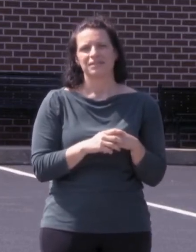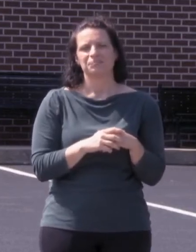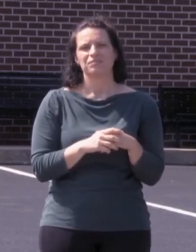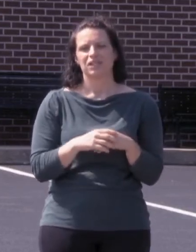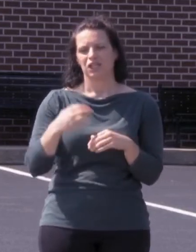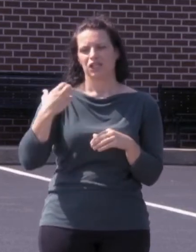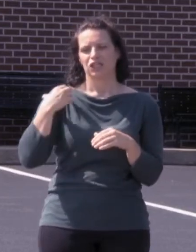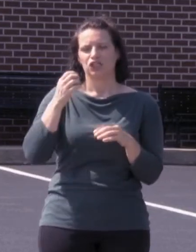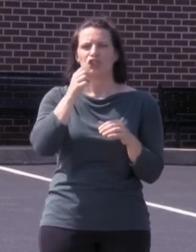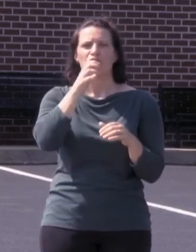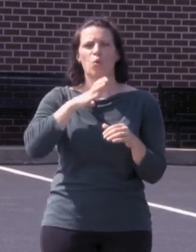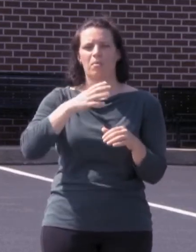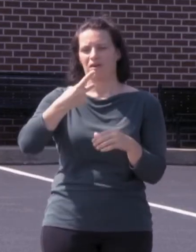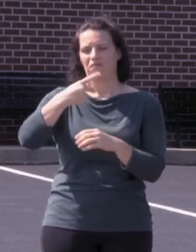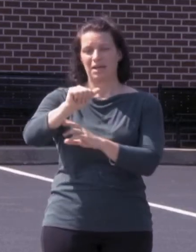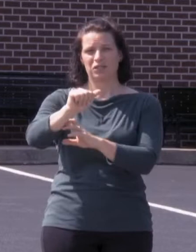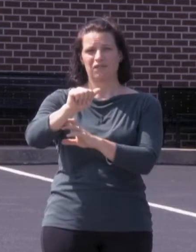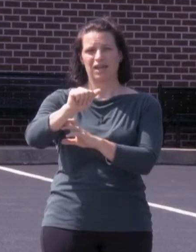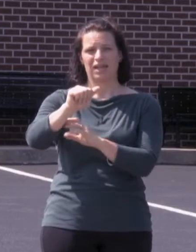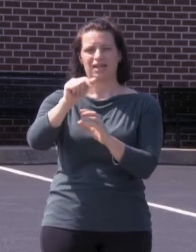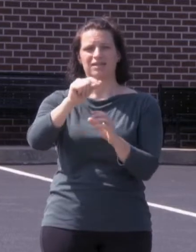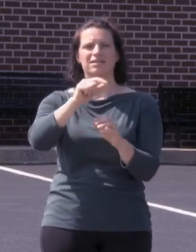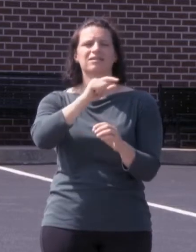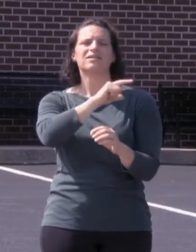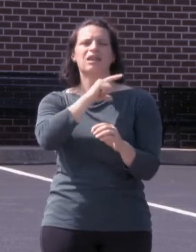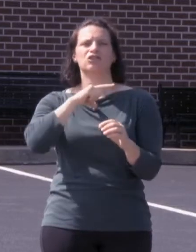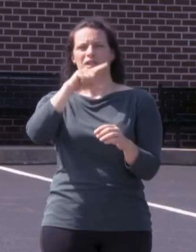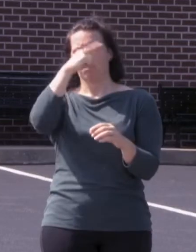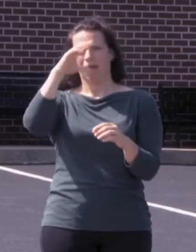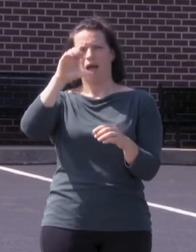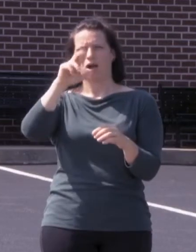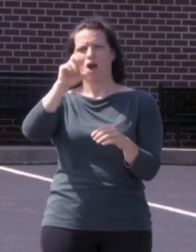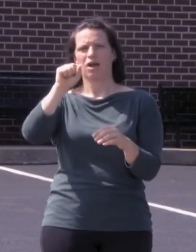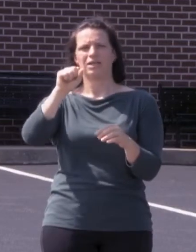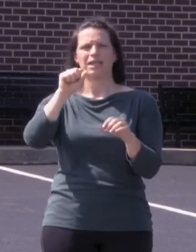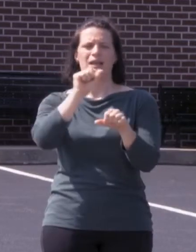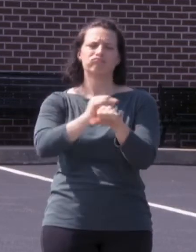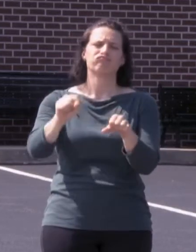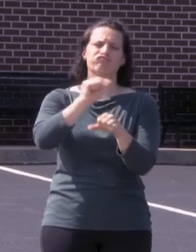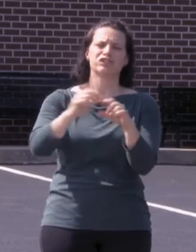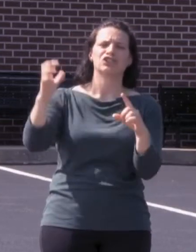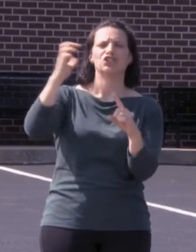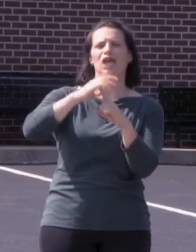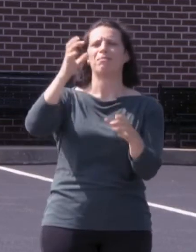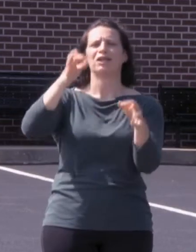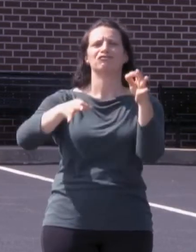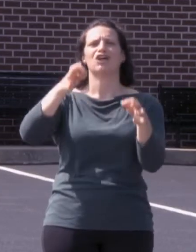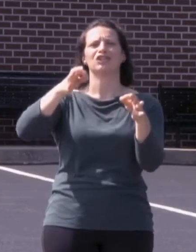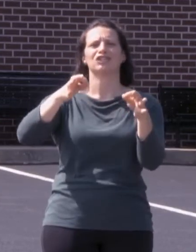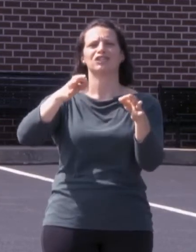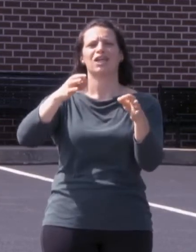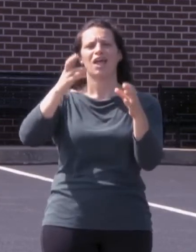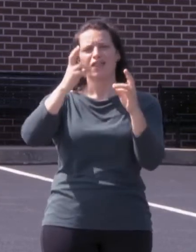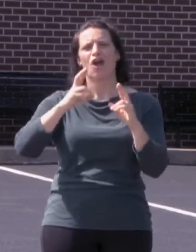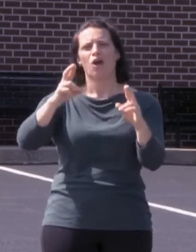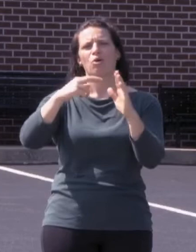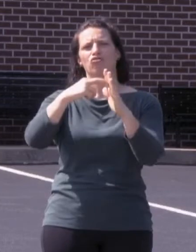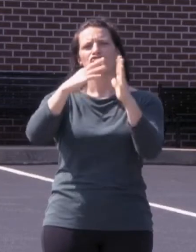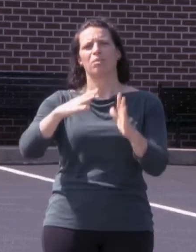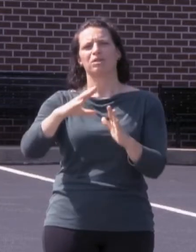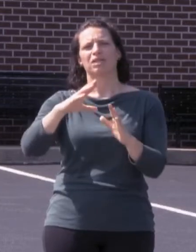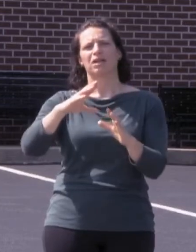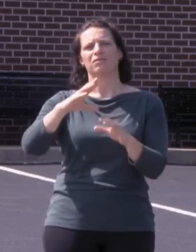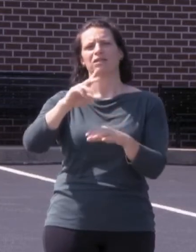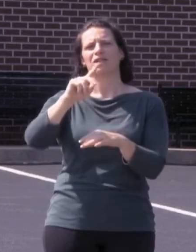the chairwoman of the Pennsylvania Legislative Black Caucus and a tireless champion of justice, the Honorable Representative